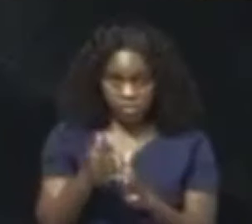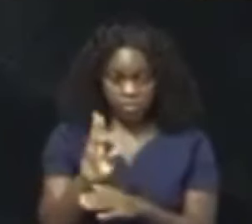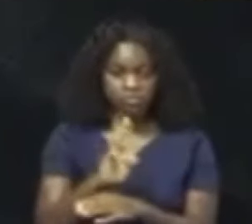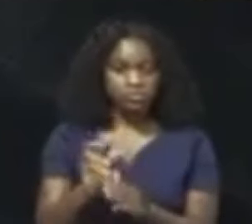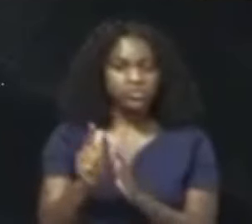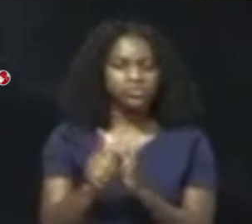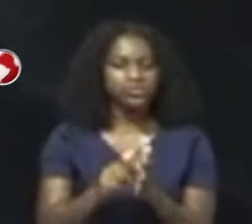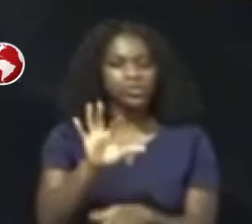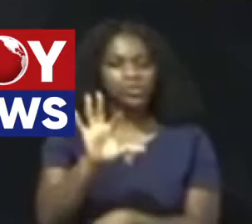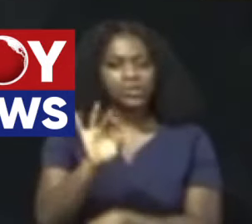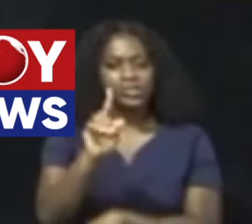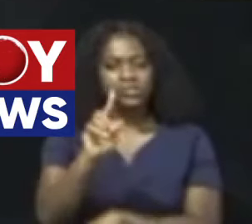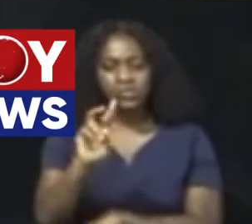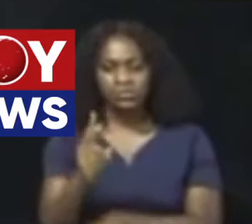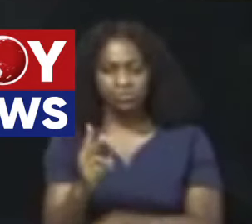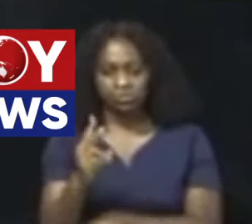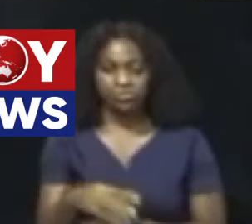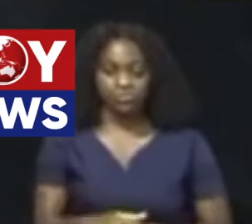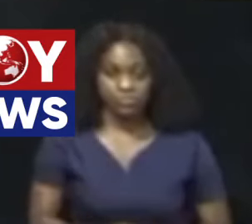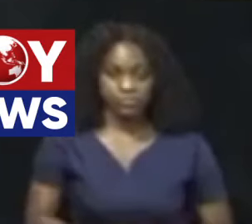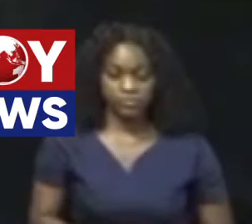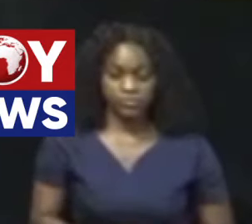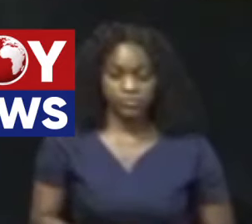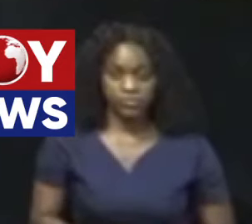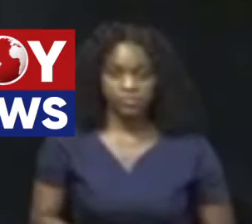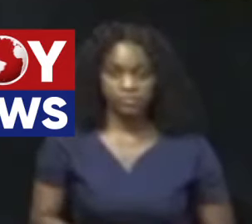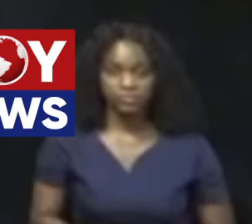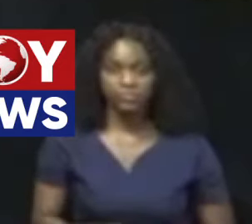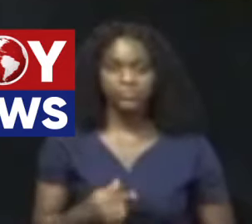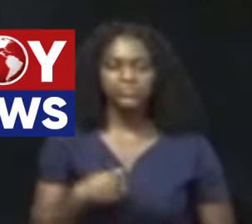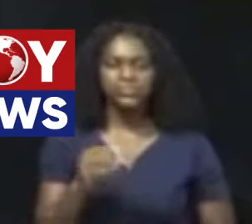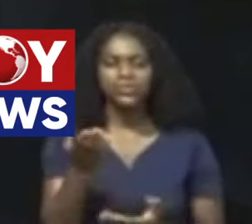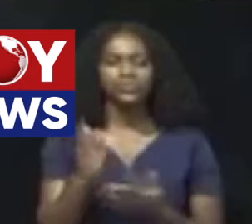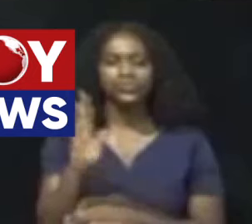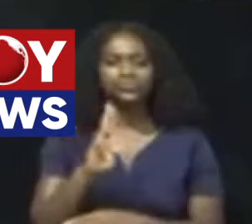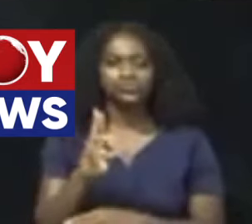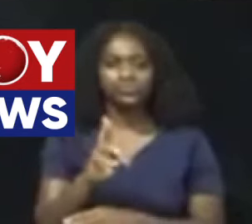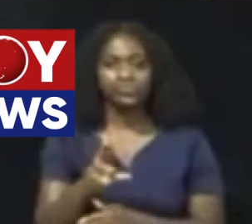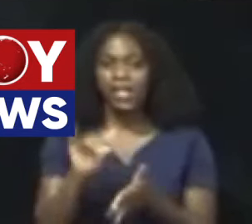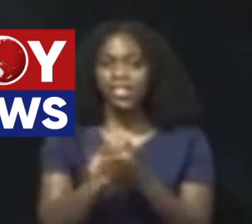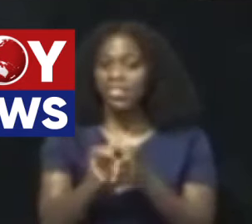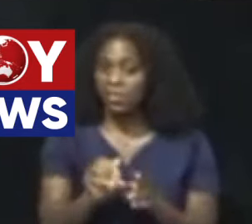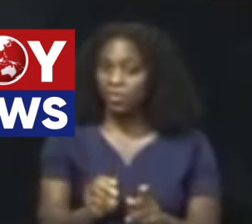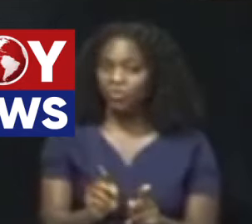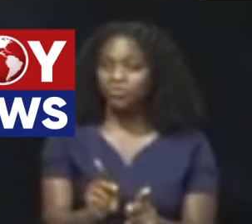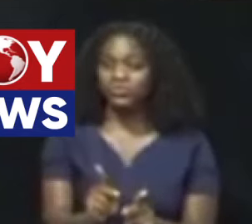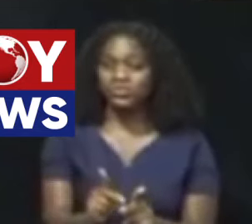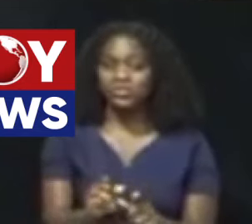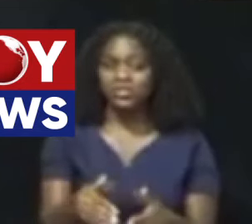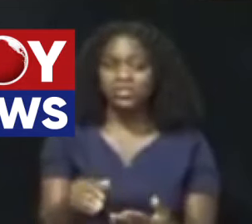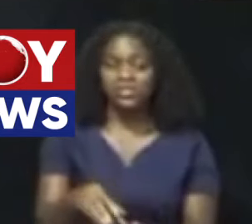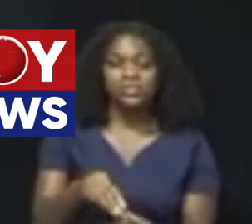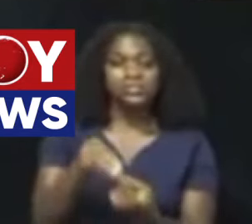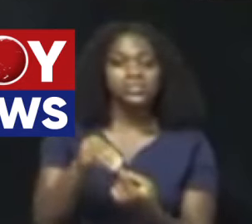Order 91.2. So, Mr. Speaker, I want to come under this window and